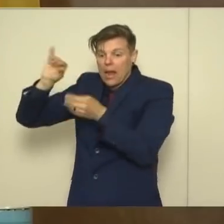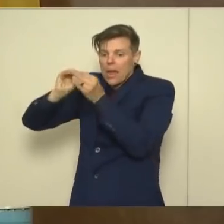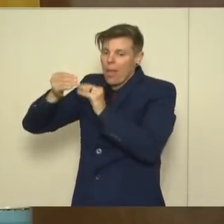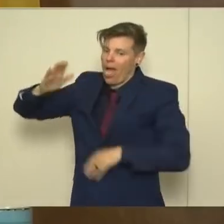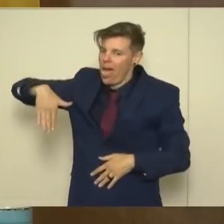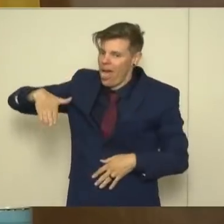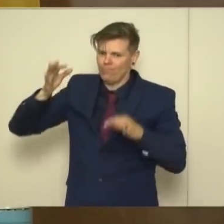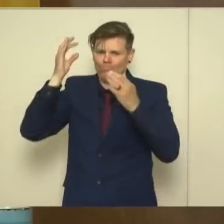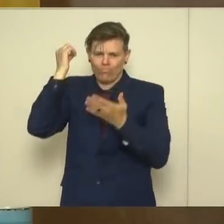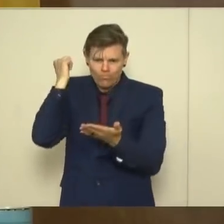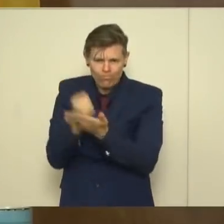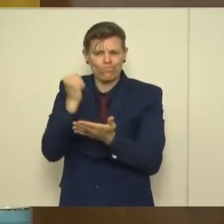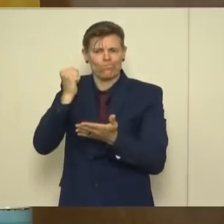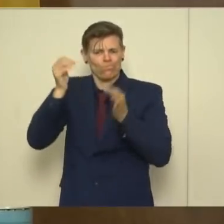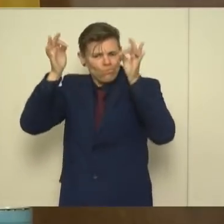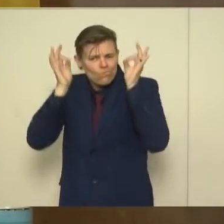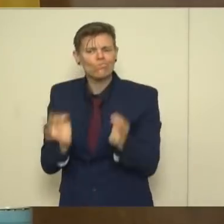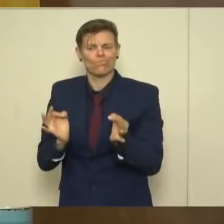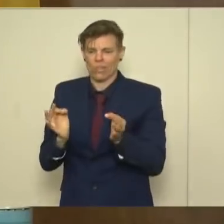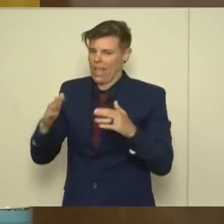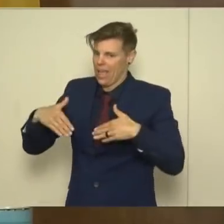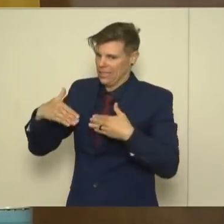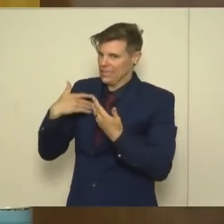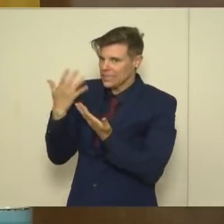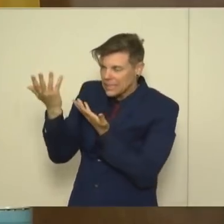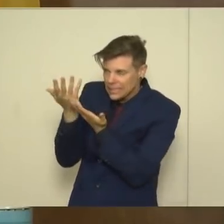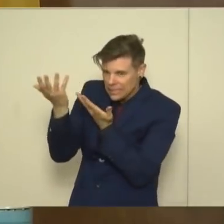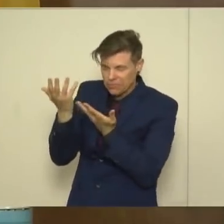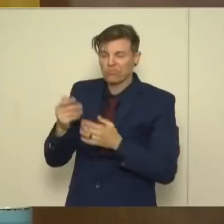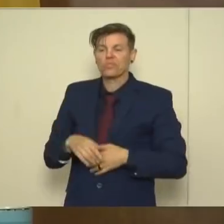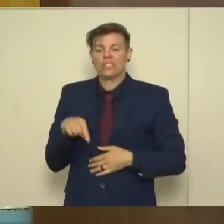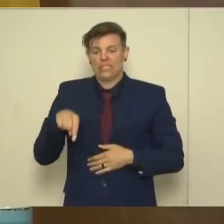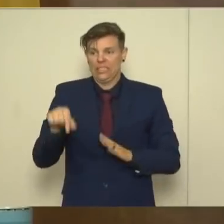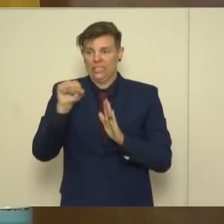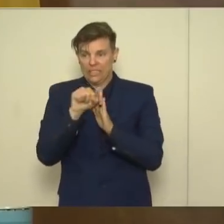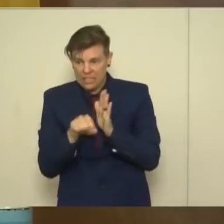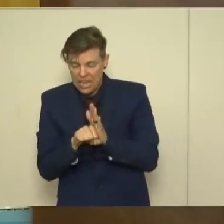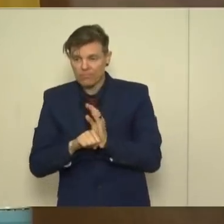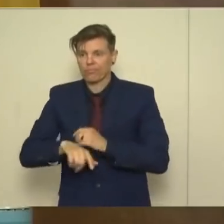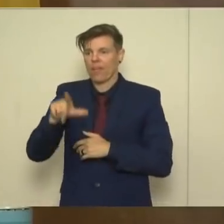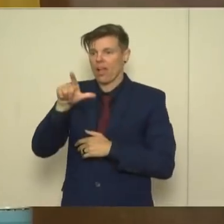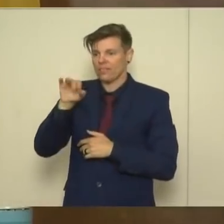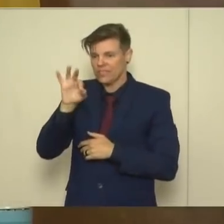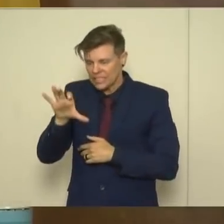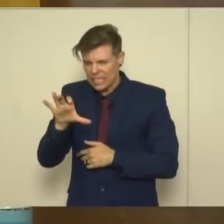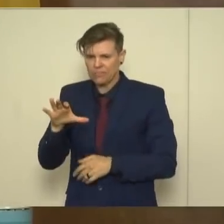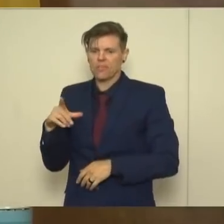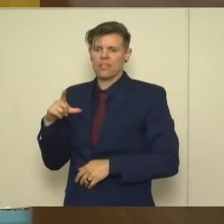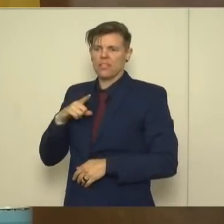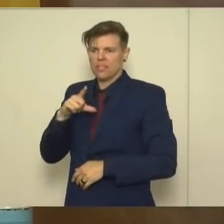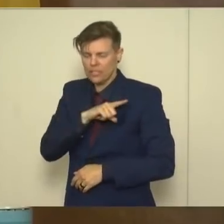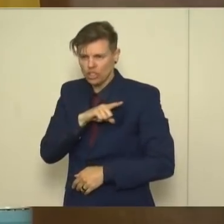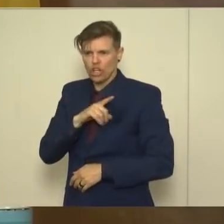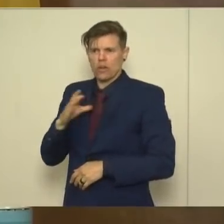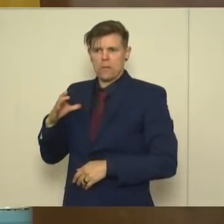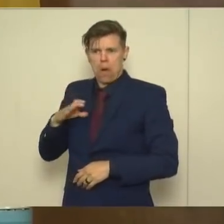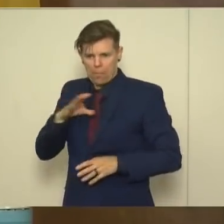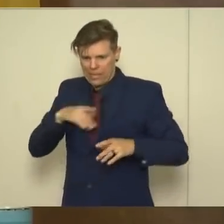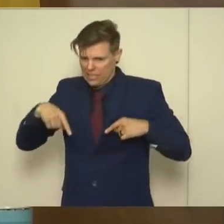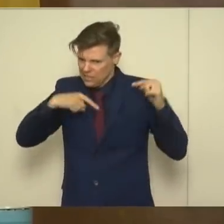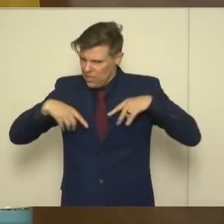legislature, and particularly right now with the Legislative Finance Committee, to identify every single strategy,